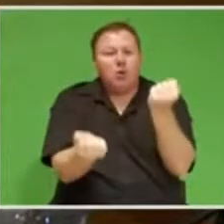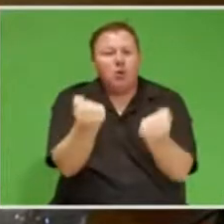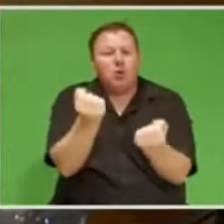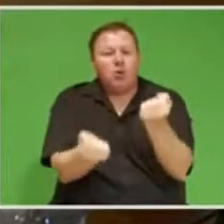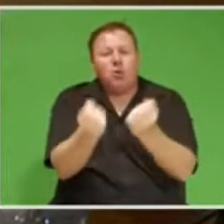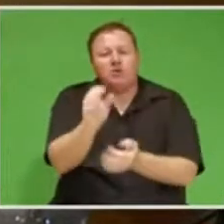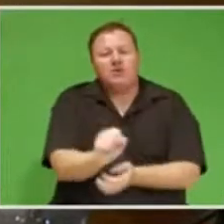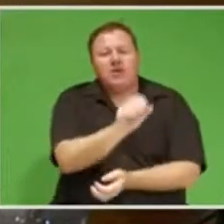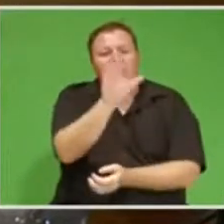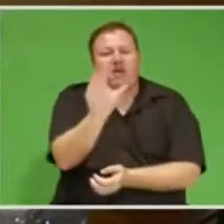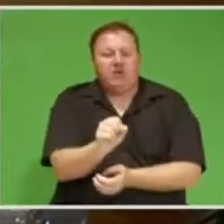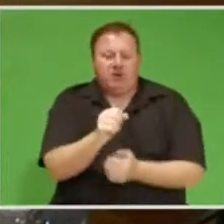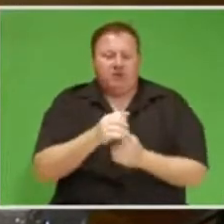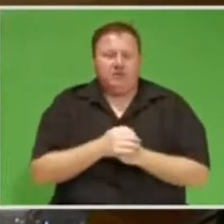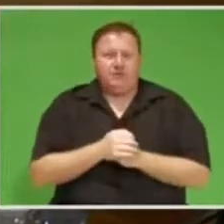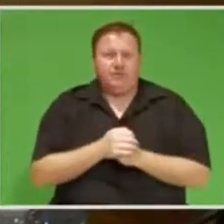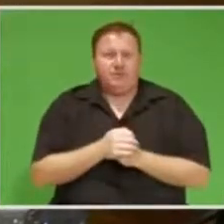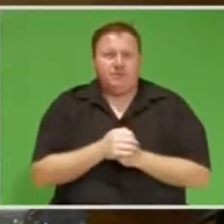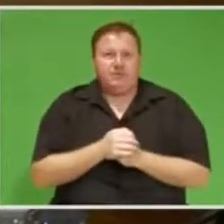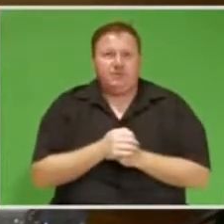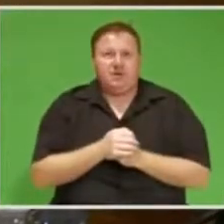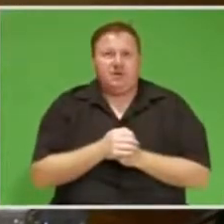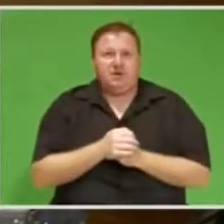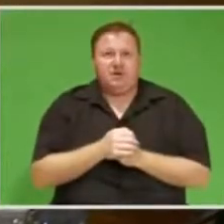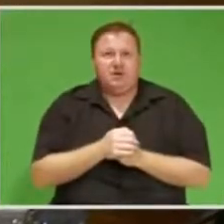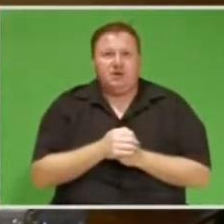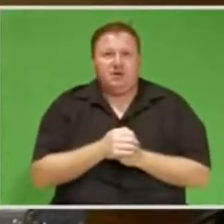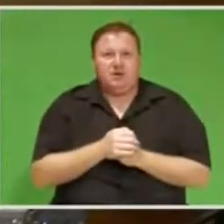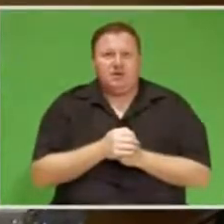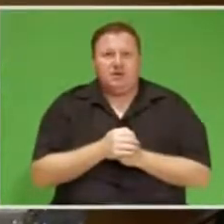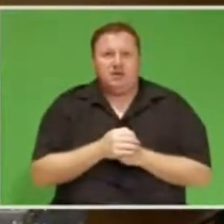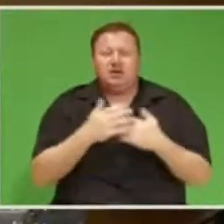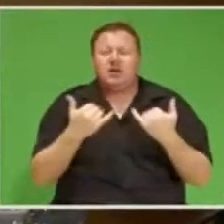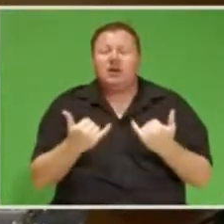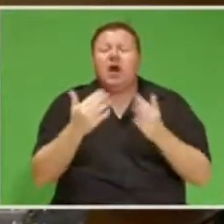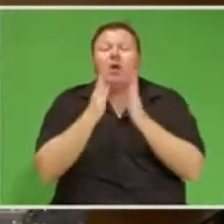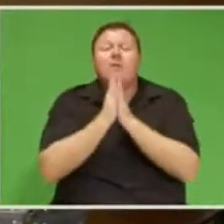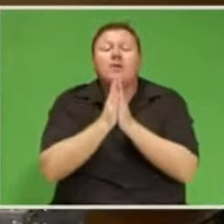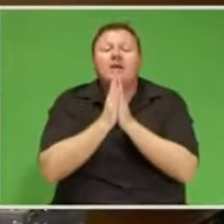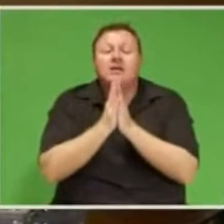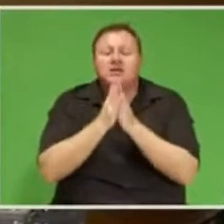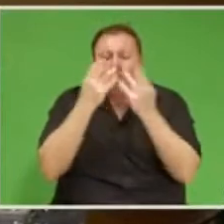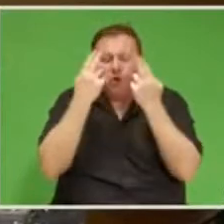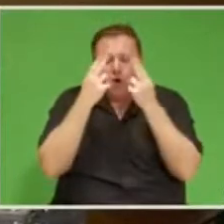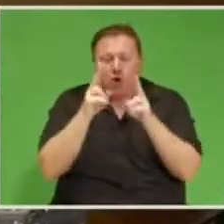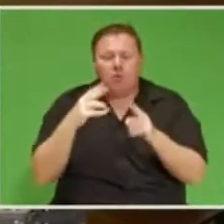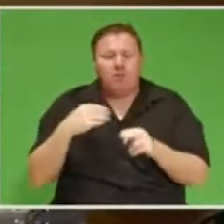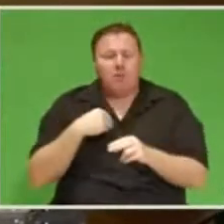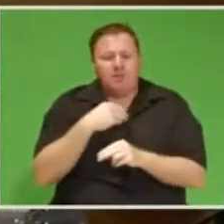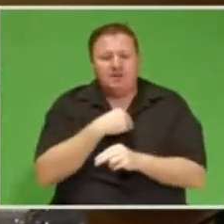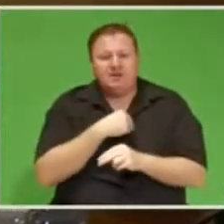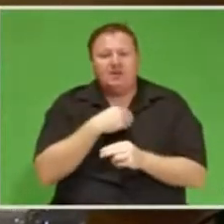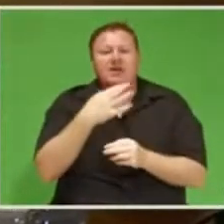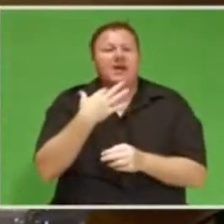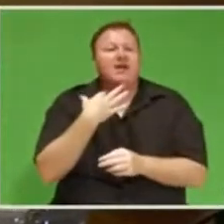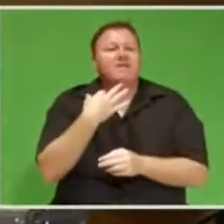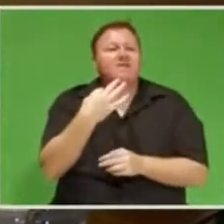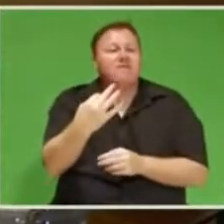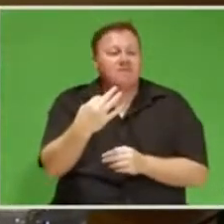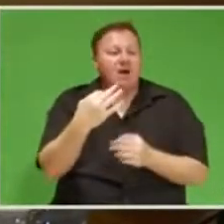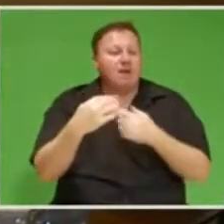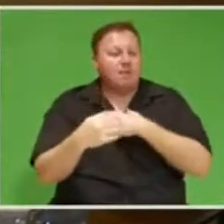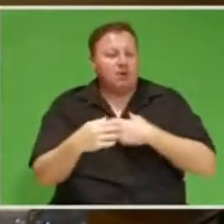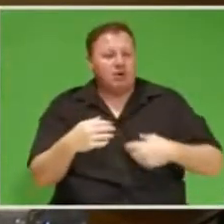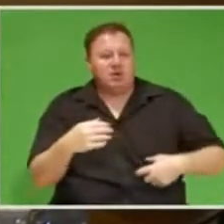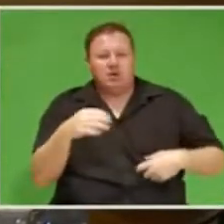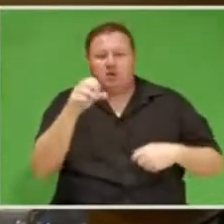South Africa. I now, please, honorable members, invite the president to deliver the